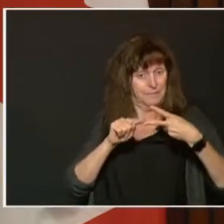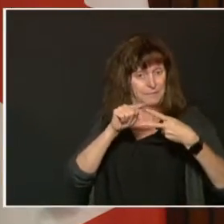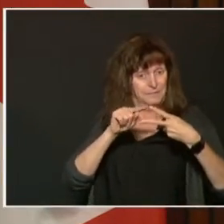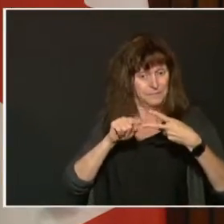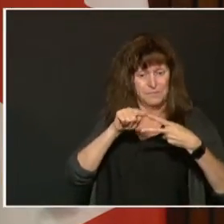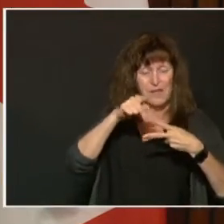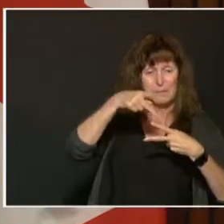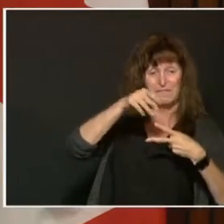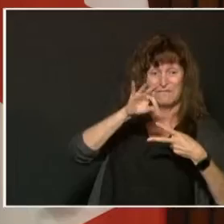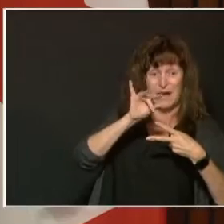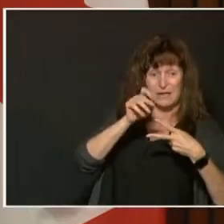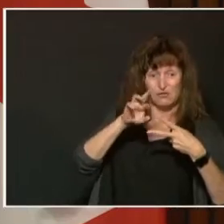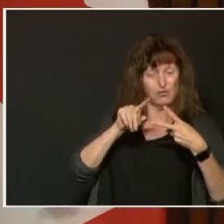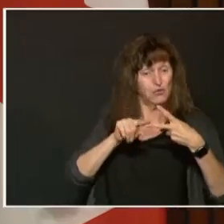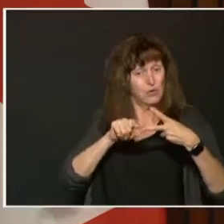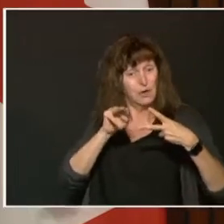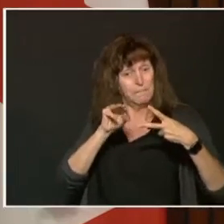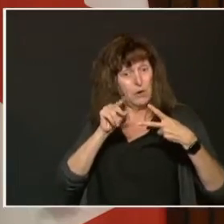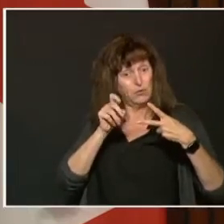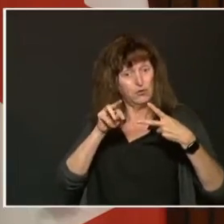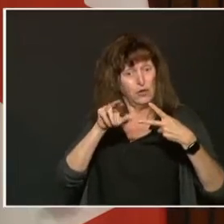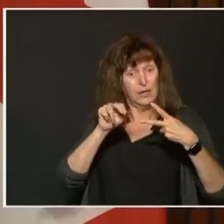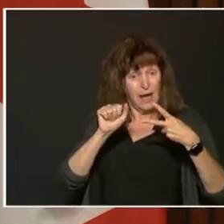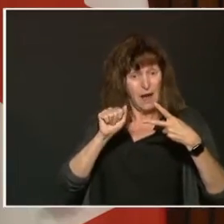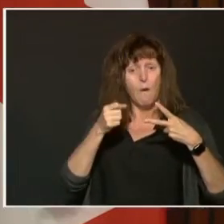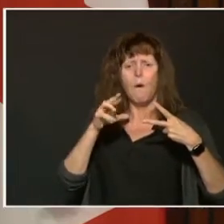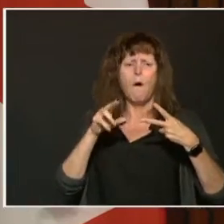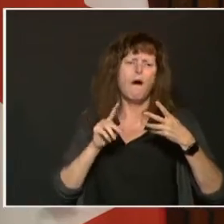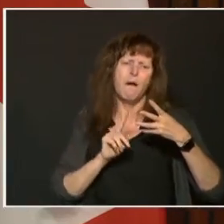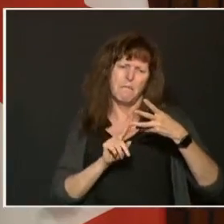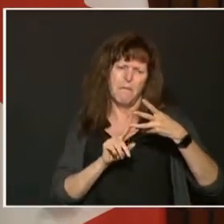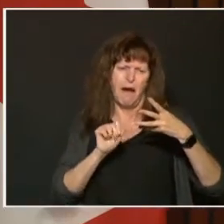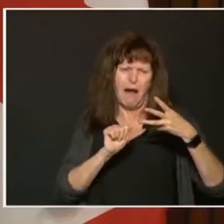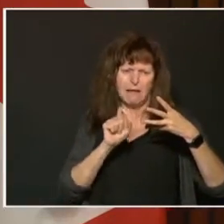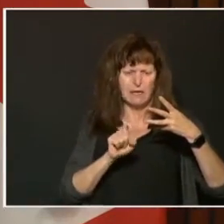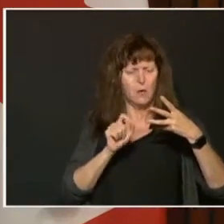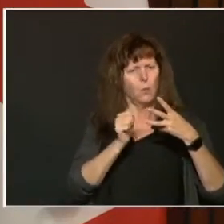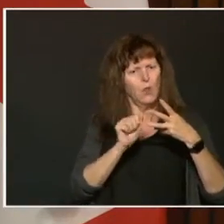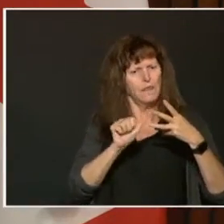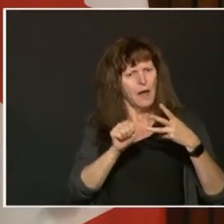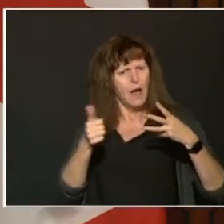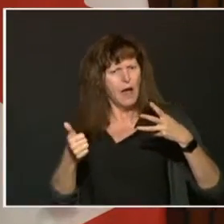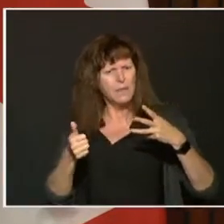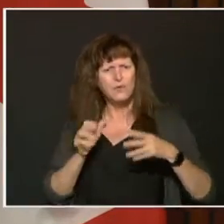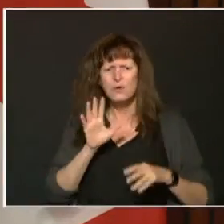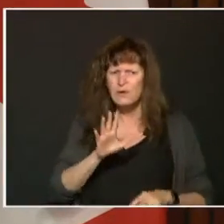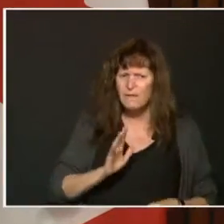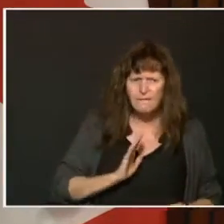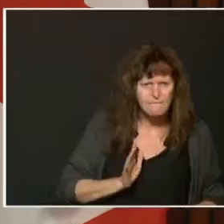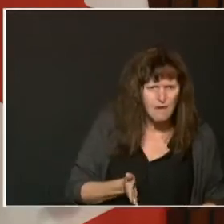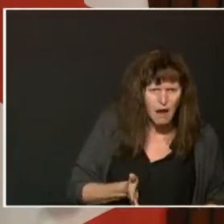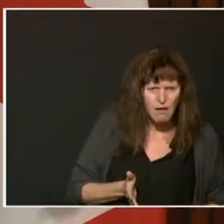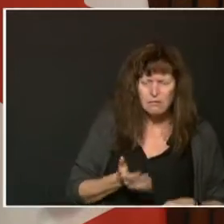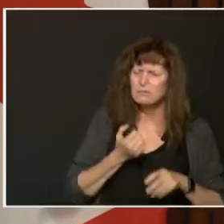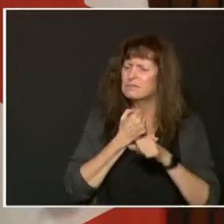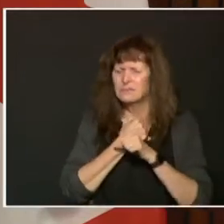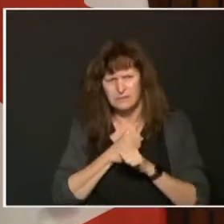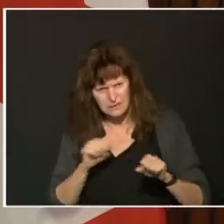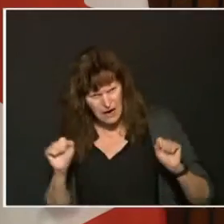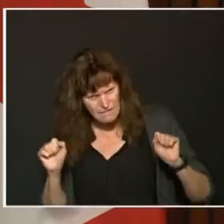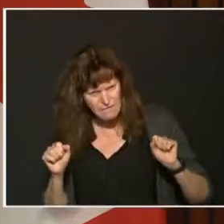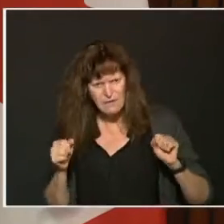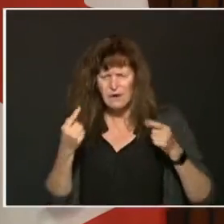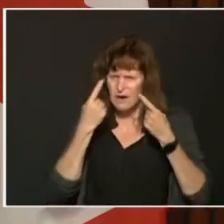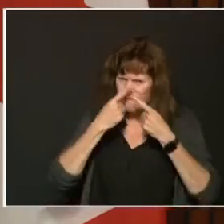mixing AstraZeneca and an mRNA vaccine is safe, it's effective, and it enables people to get their second